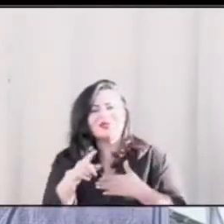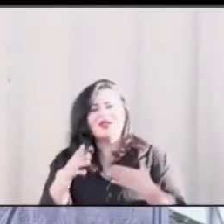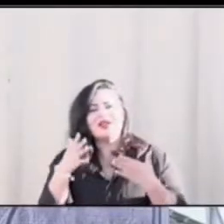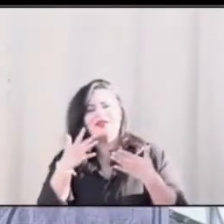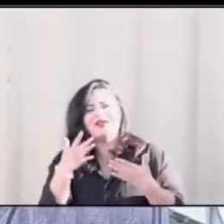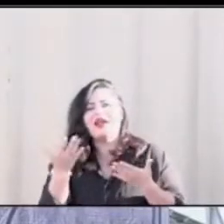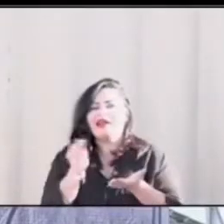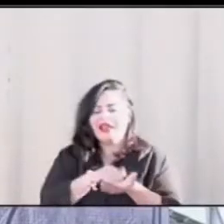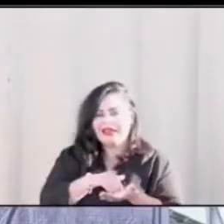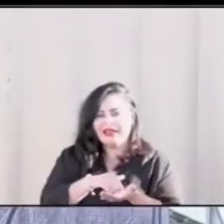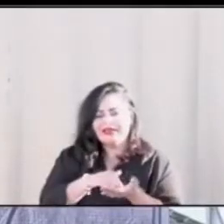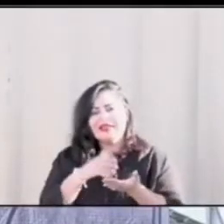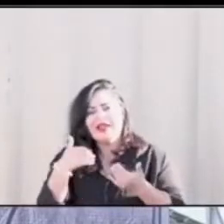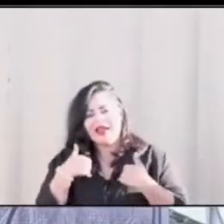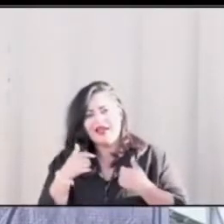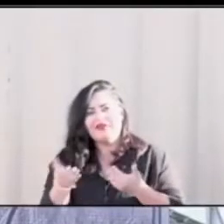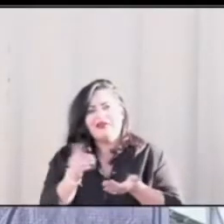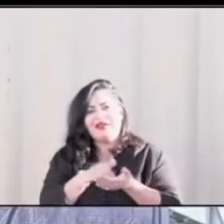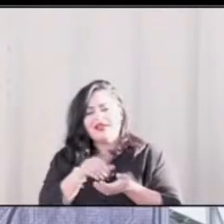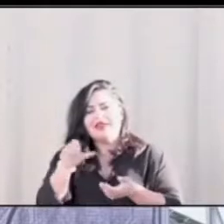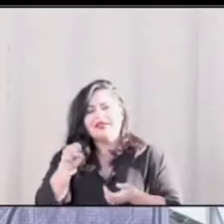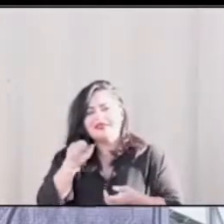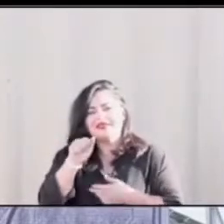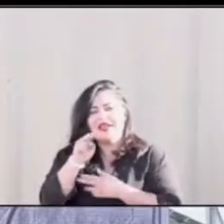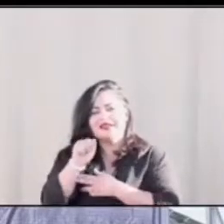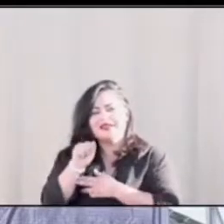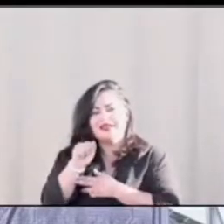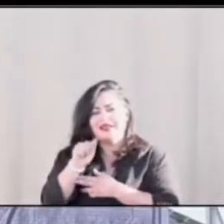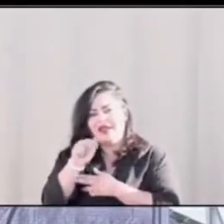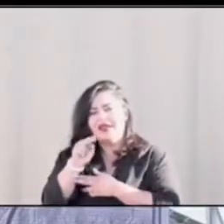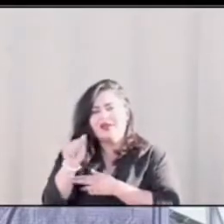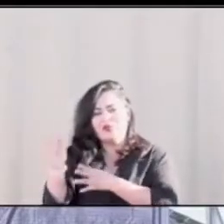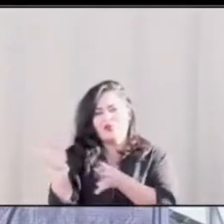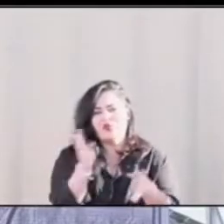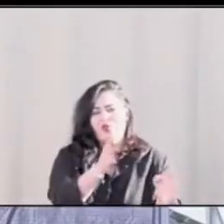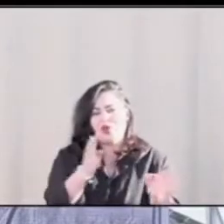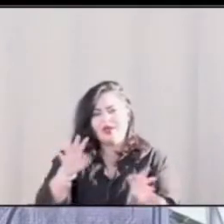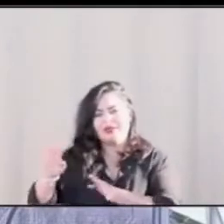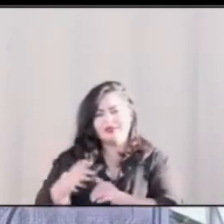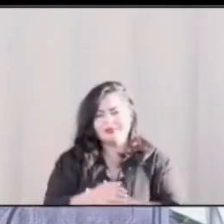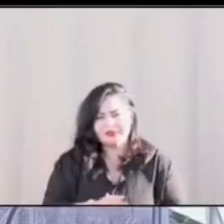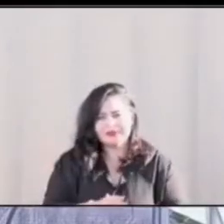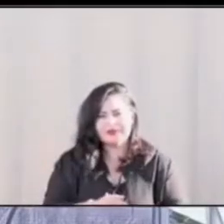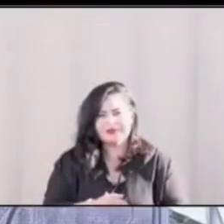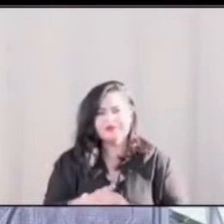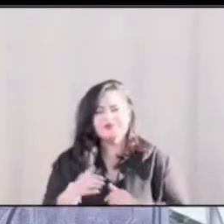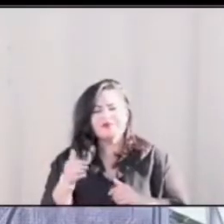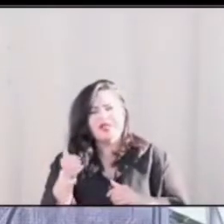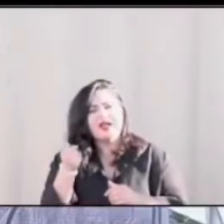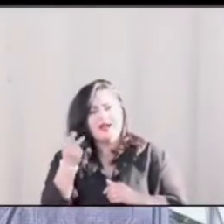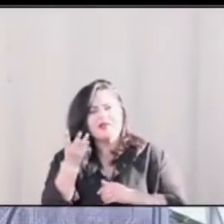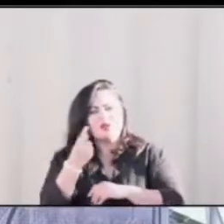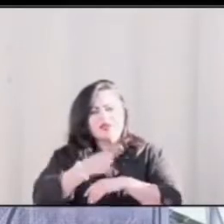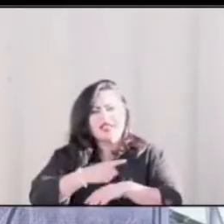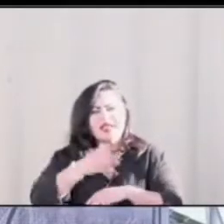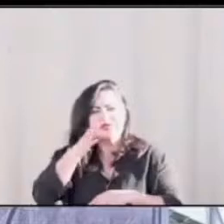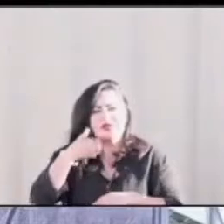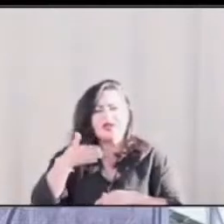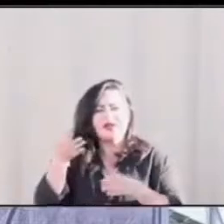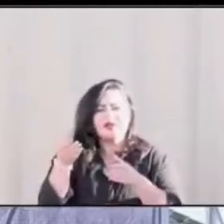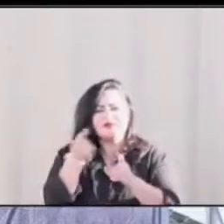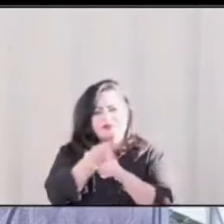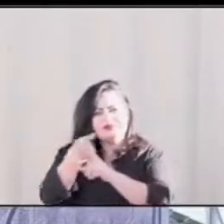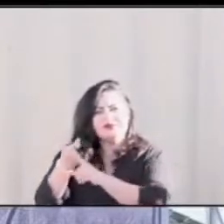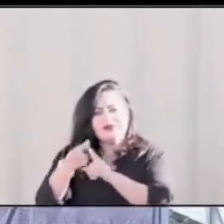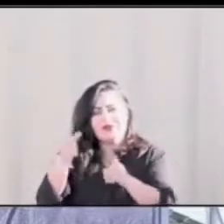round of Santa Ana winds potentially affecting the area. But definitely, at least for the weekend, we should get a couple of days respite from these Santa Ana